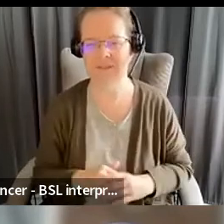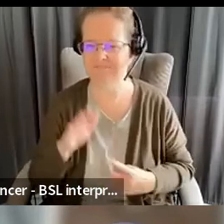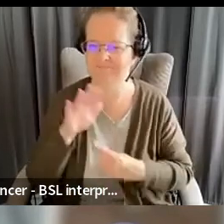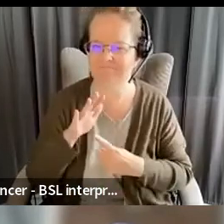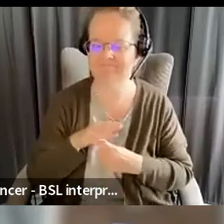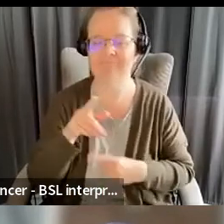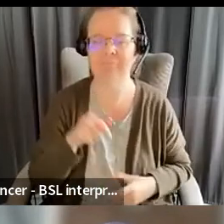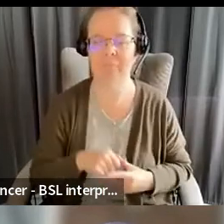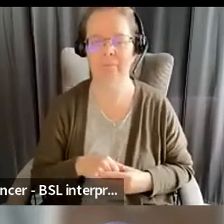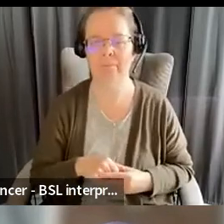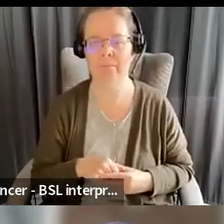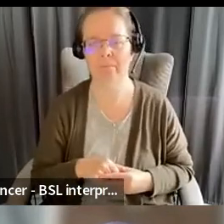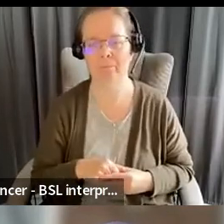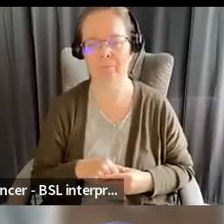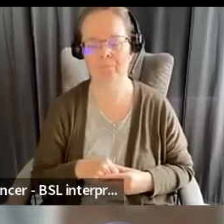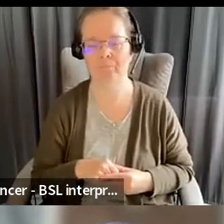especially with oh